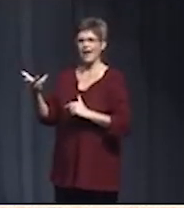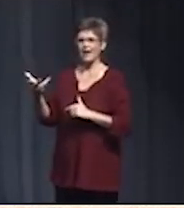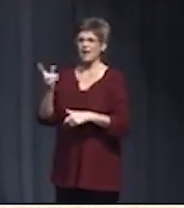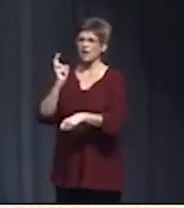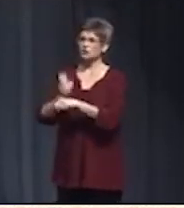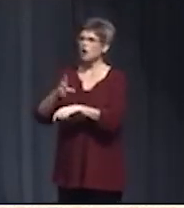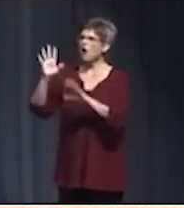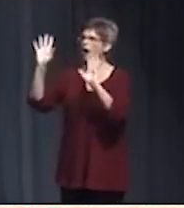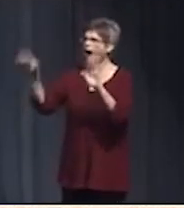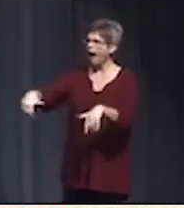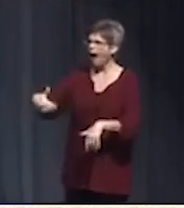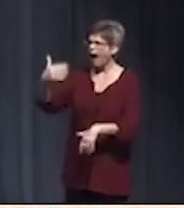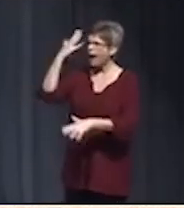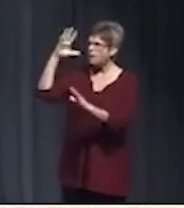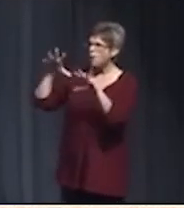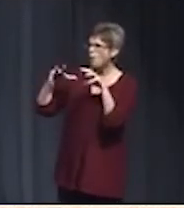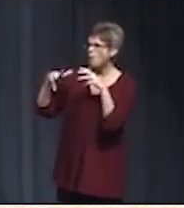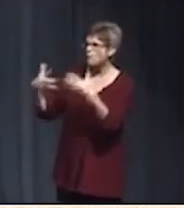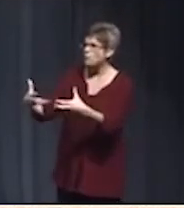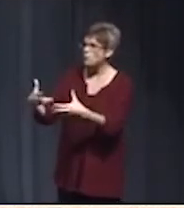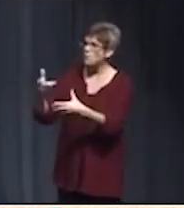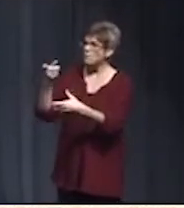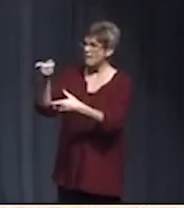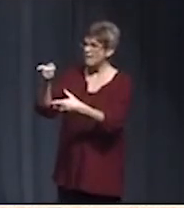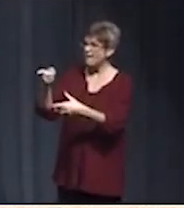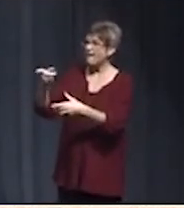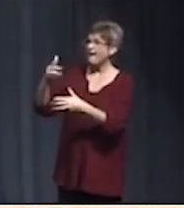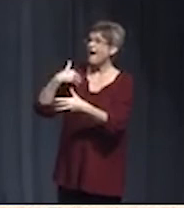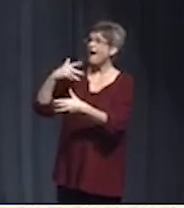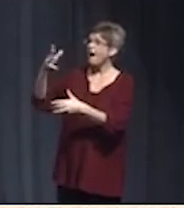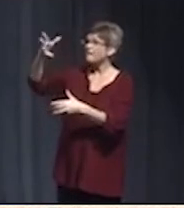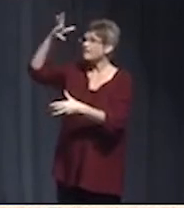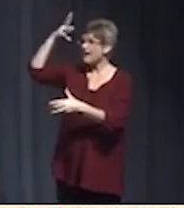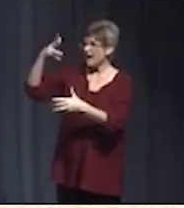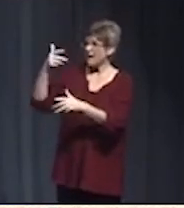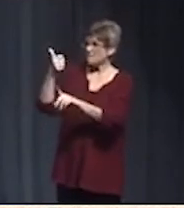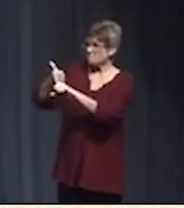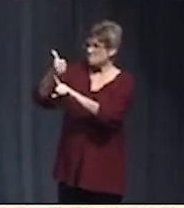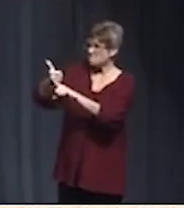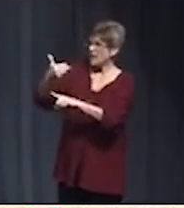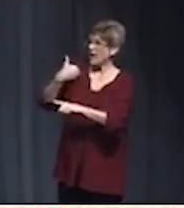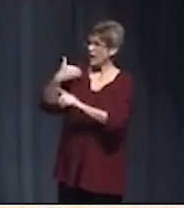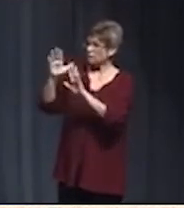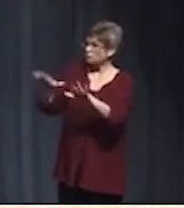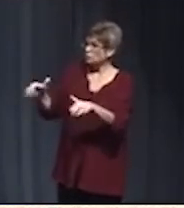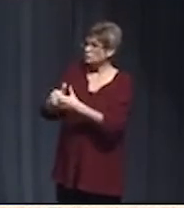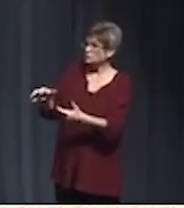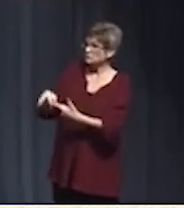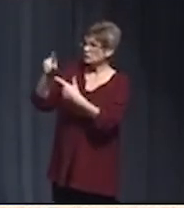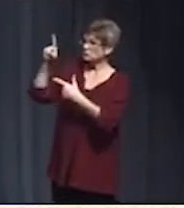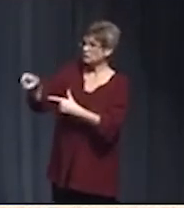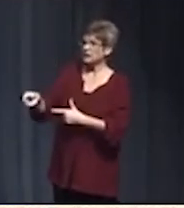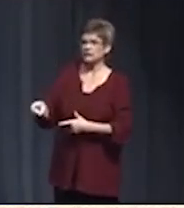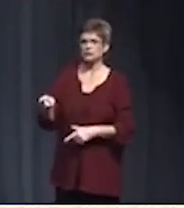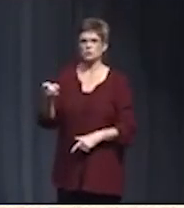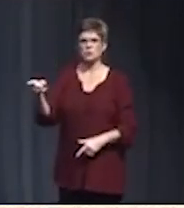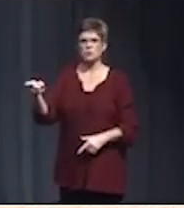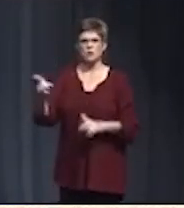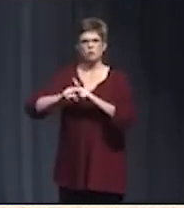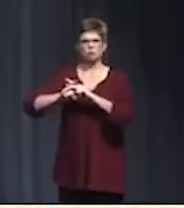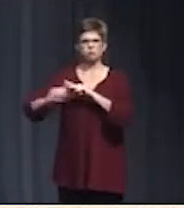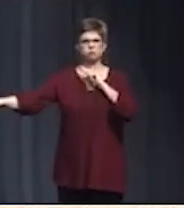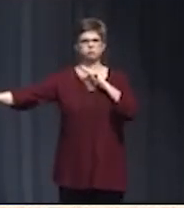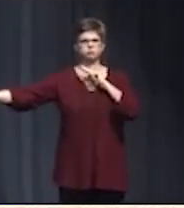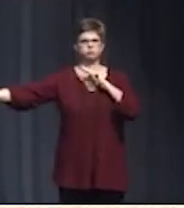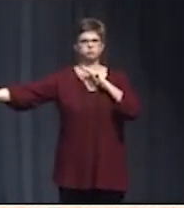you can go talk to other dads of kids with special needs. He's going to run the other way as fast as he possibly can and never look back. the last